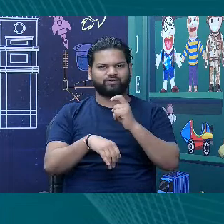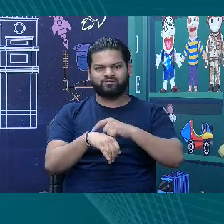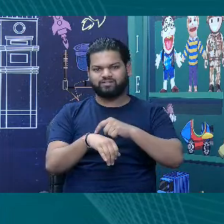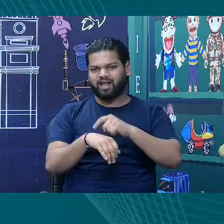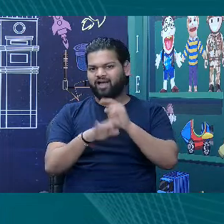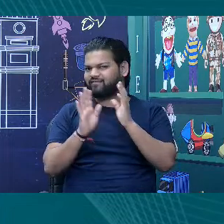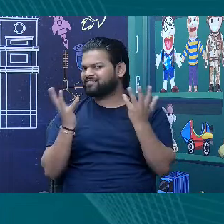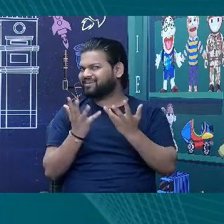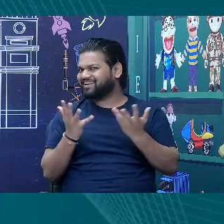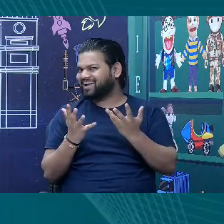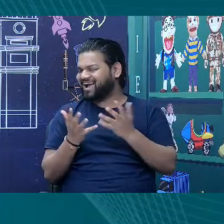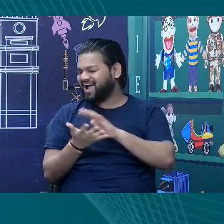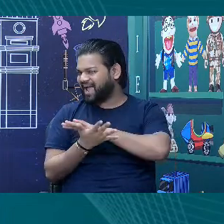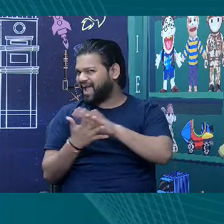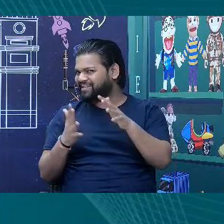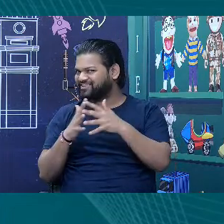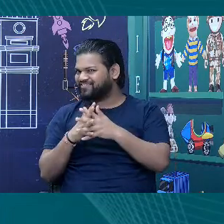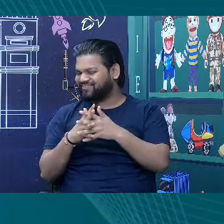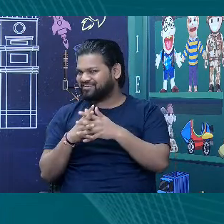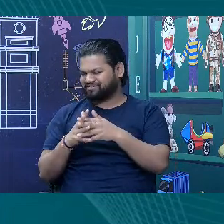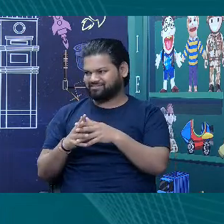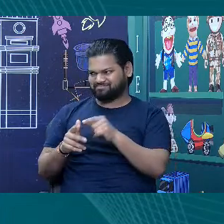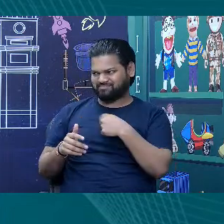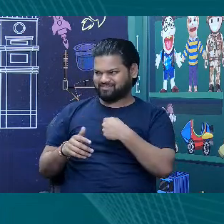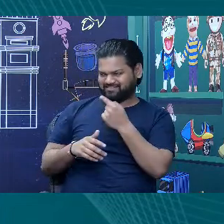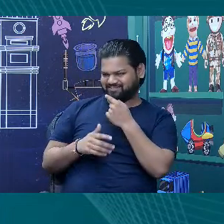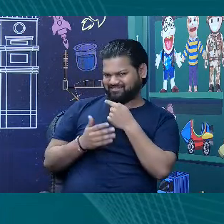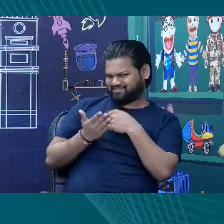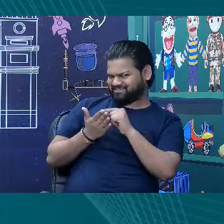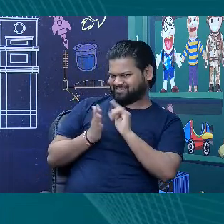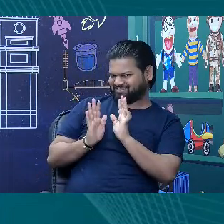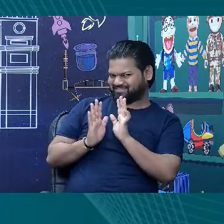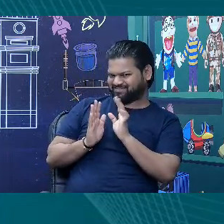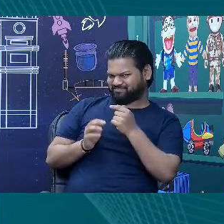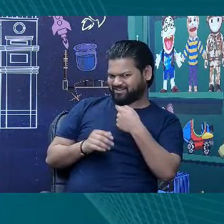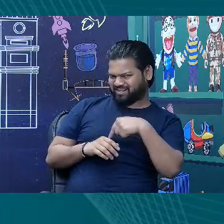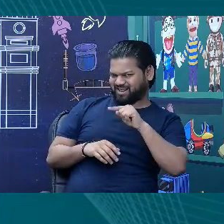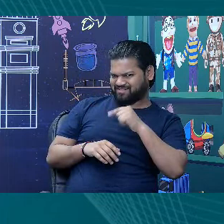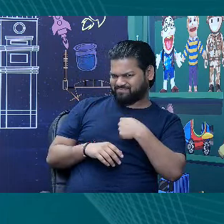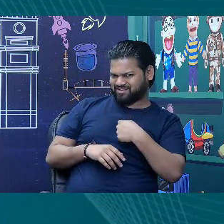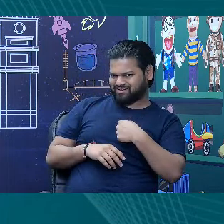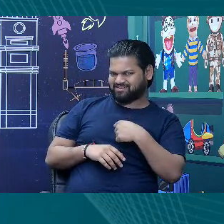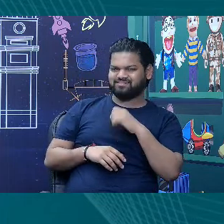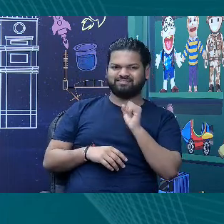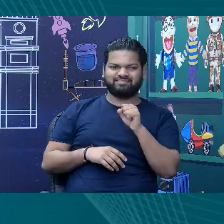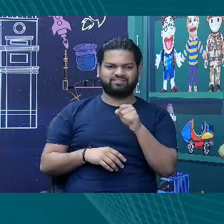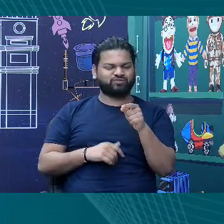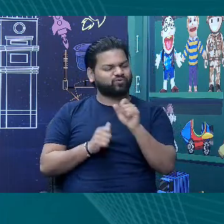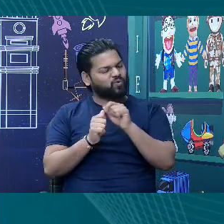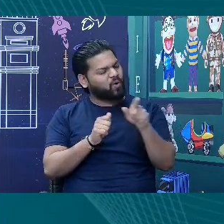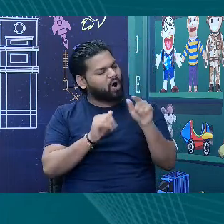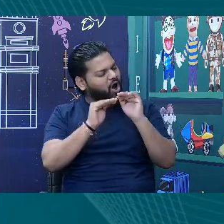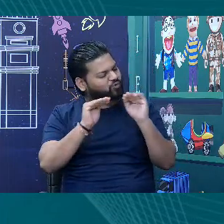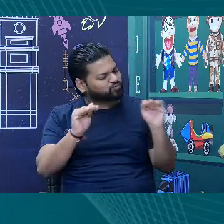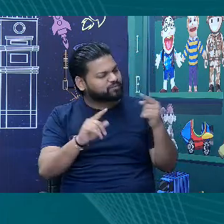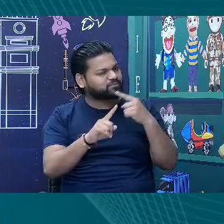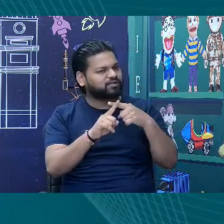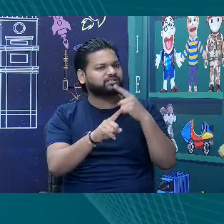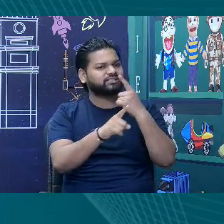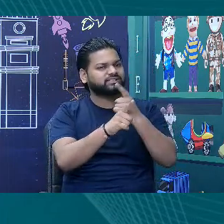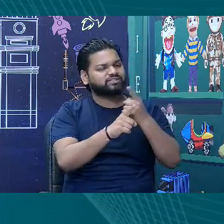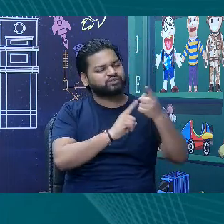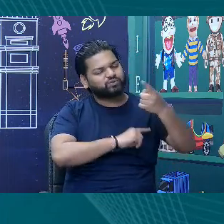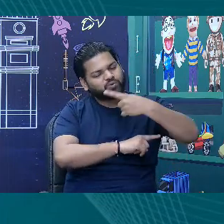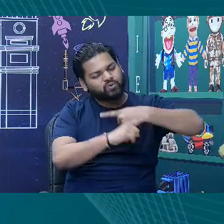homework, if I am right. Actually, we'll do a little bit before that. Please. So I would request teachers to share